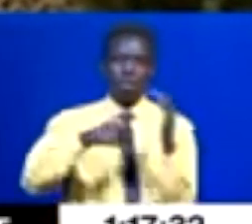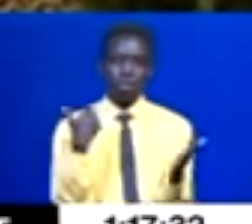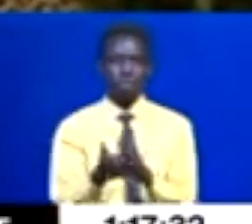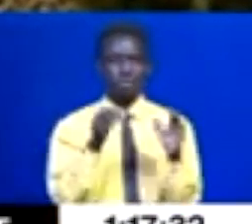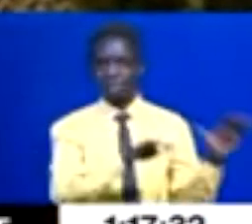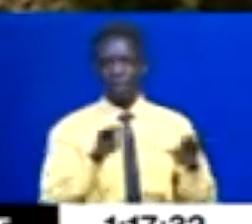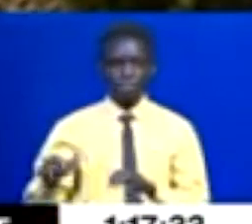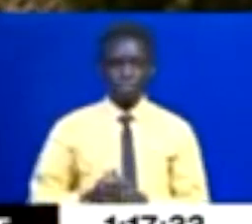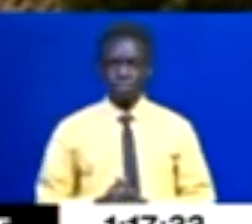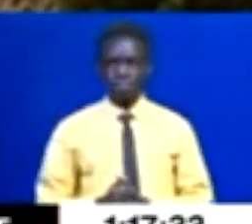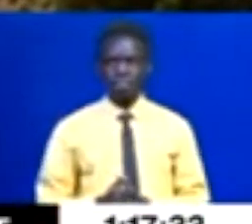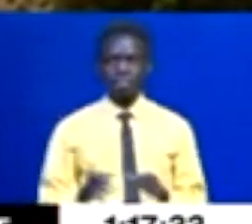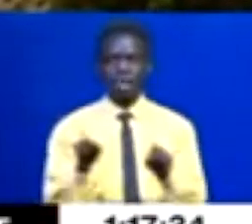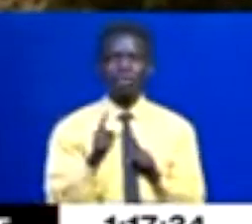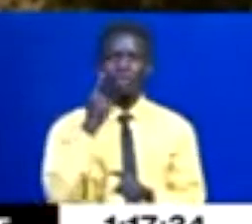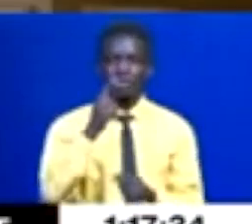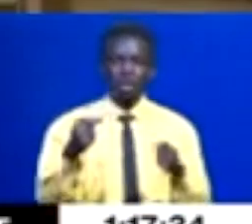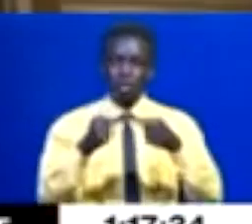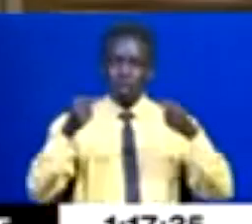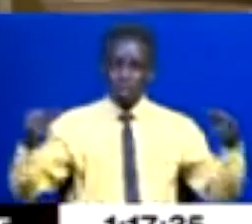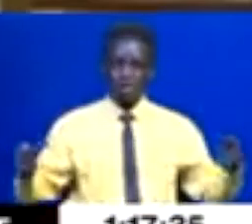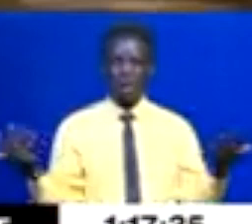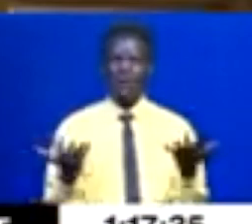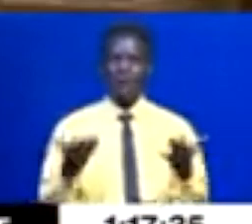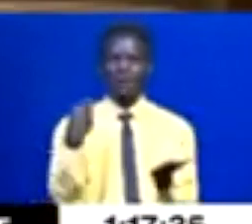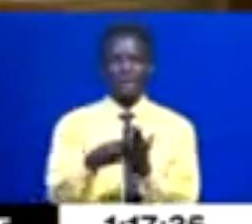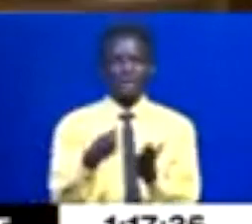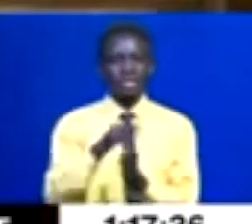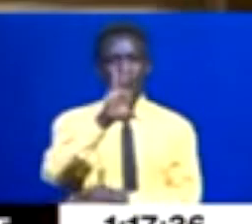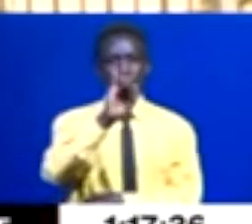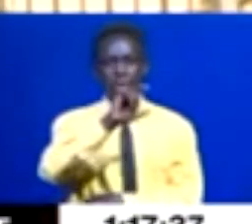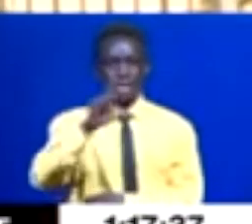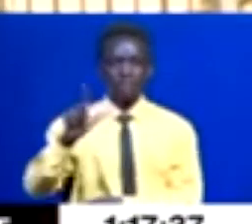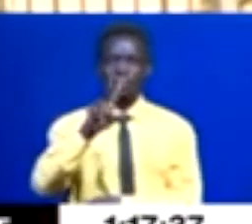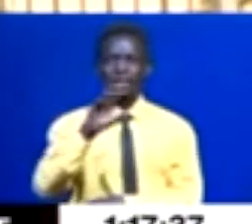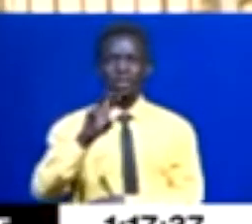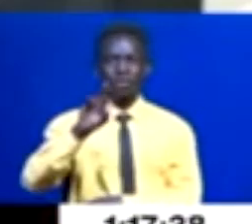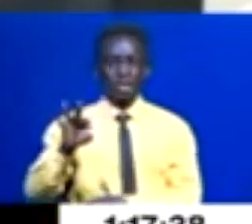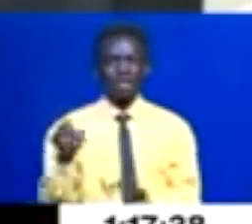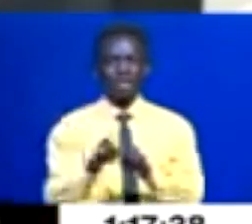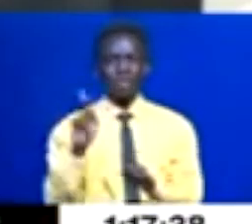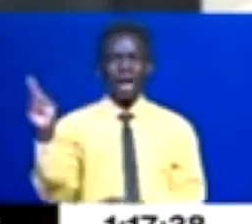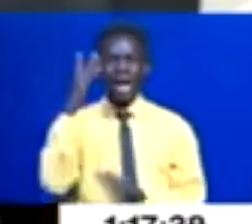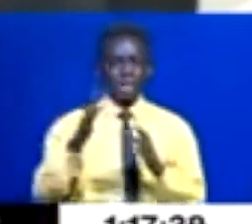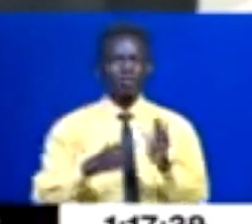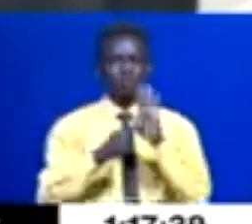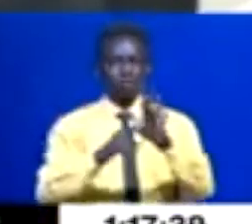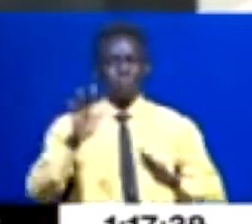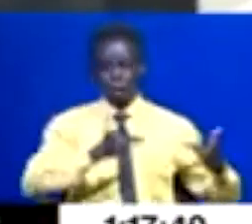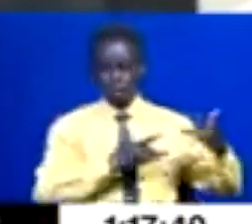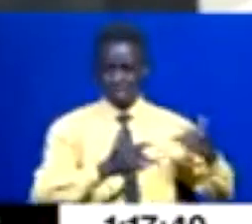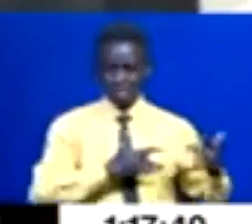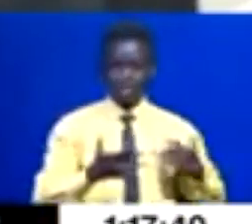Objections to the proposed finance bill 2023 continue piling, with Kenyans expressing reservations on its contents. The Kenya